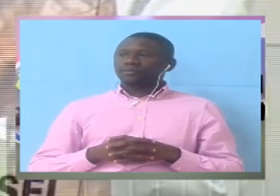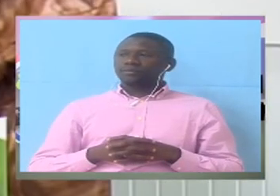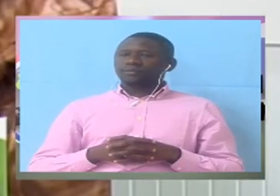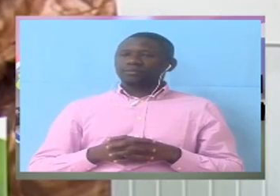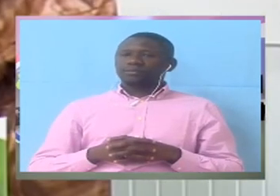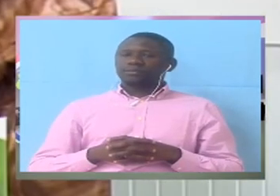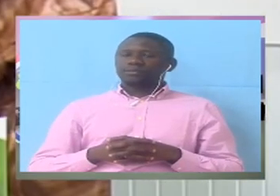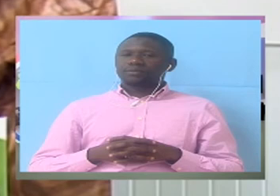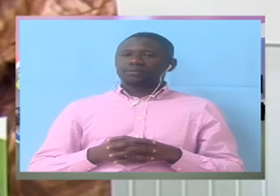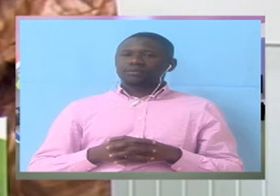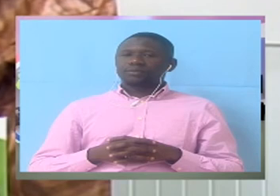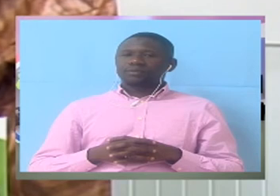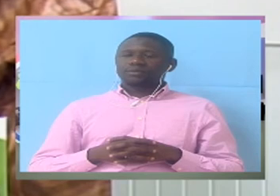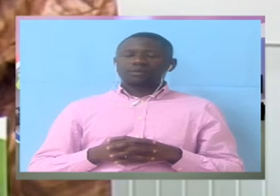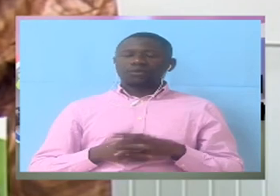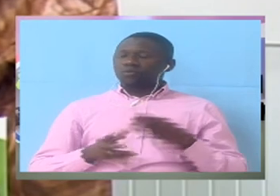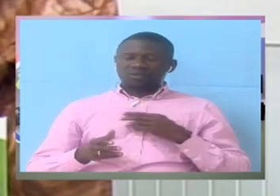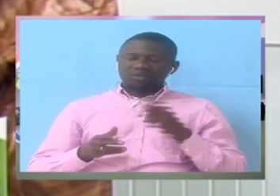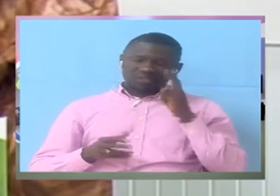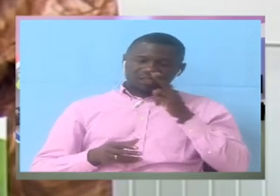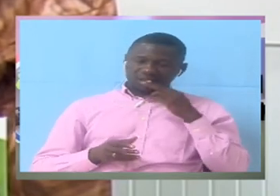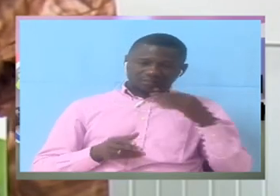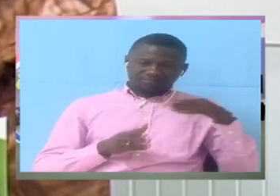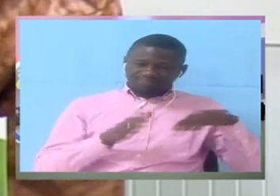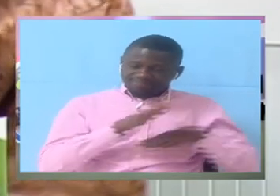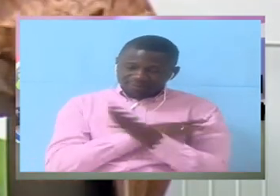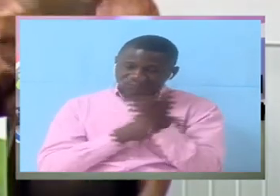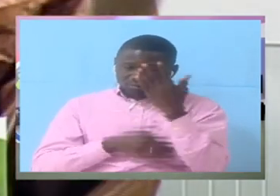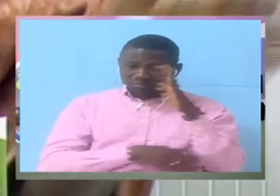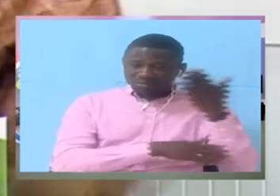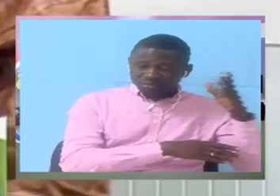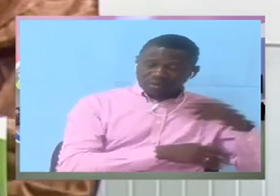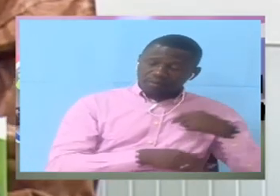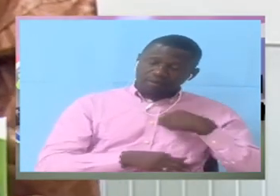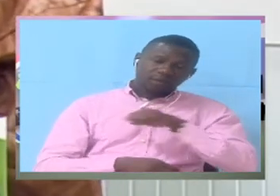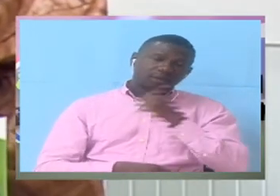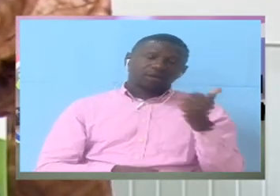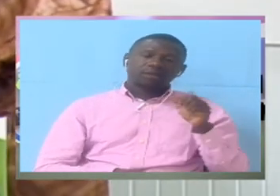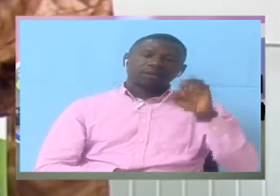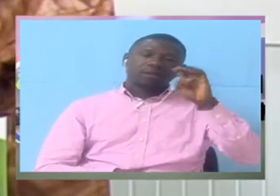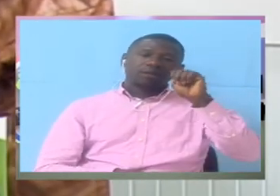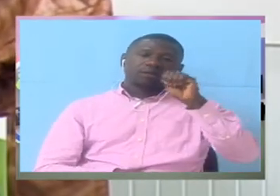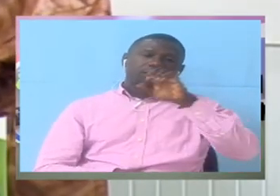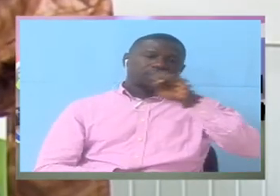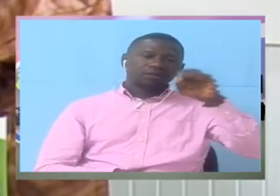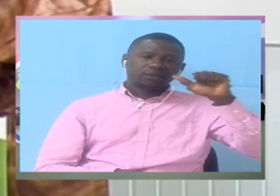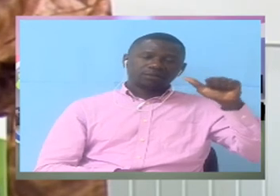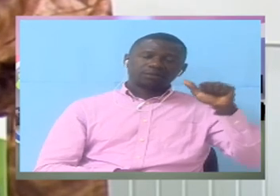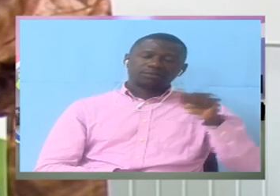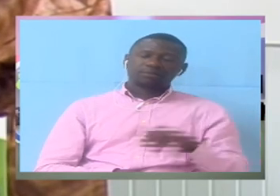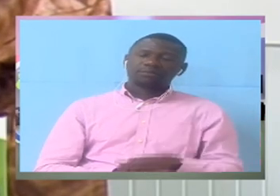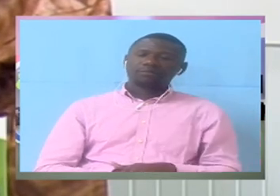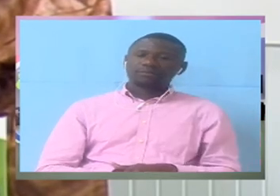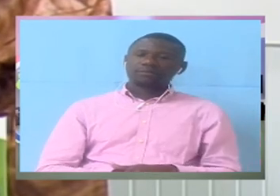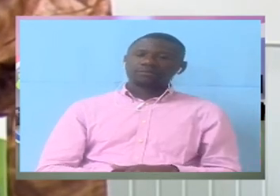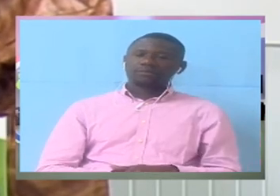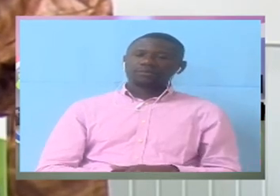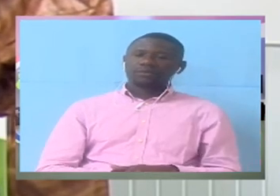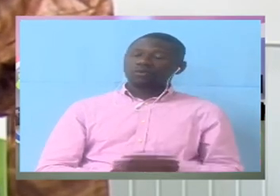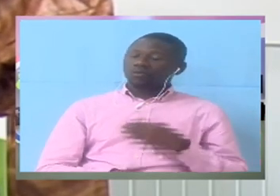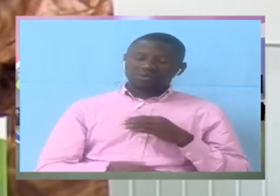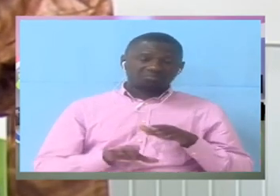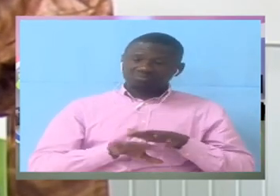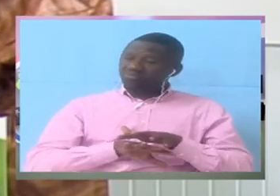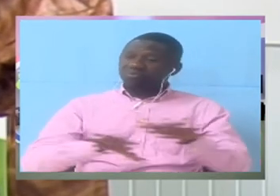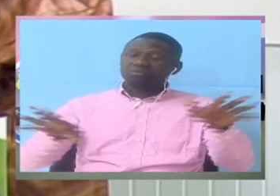and dunda wulo kono teni esa. We manuvert and got into the bush. Esa. Ndol tarat den teni esa mo flow tar. Ntesi ol tafono. We